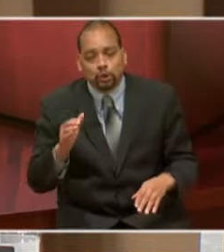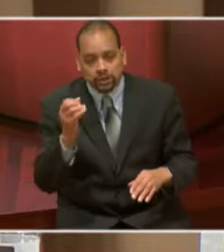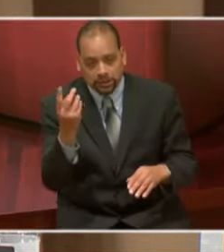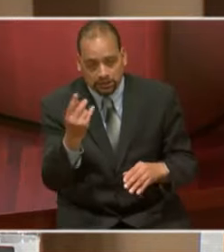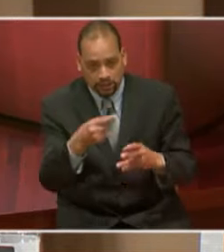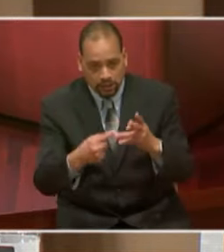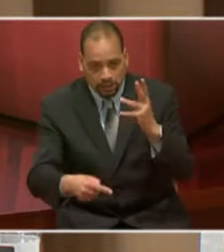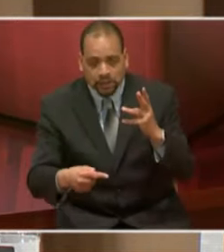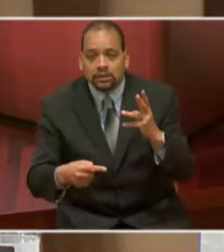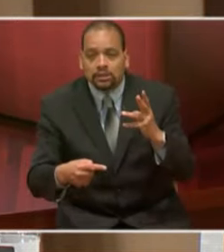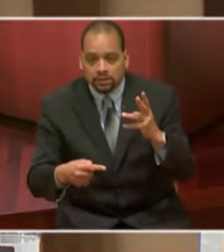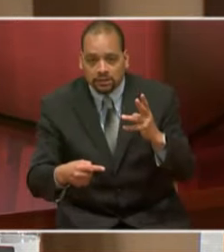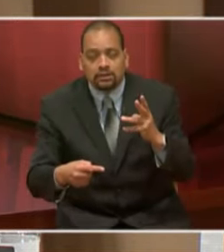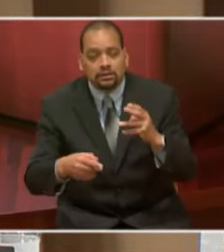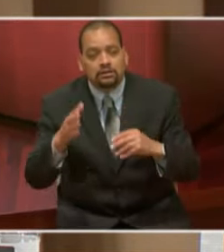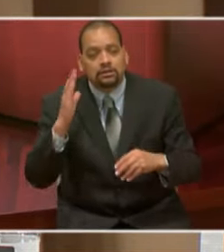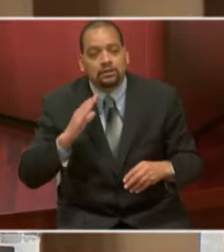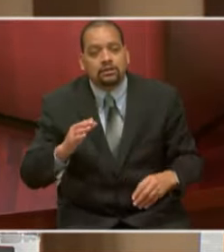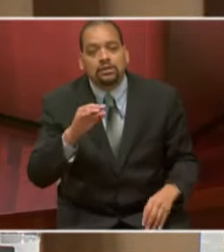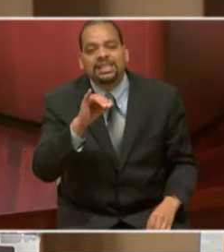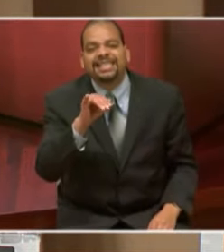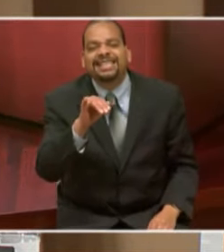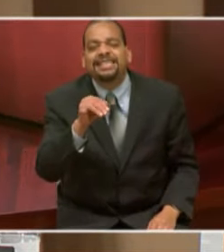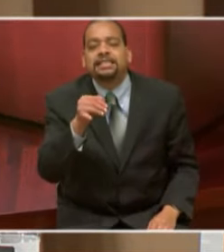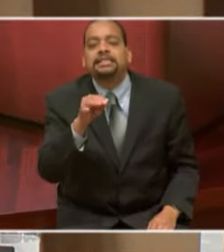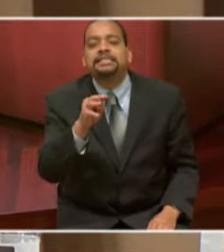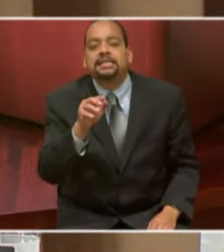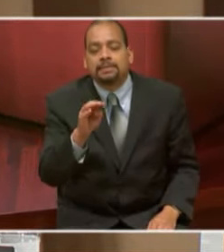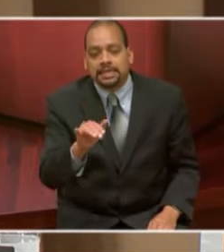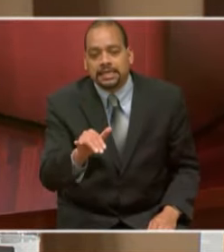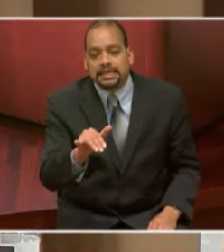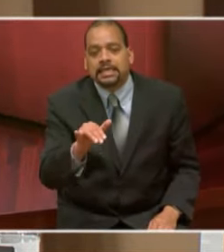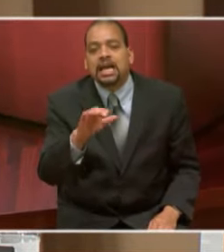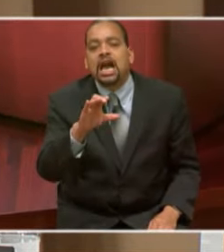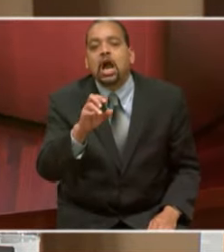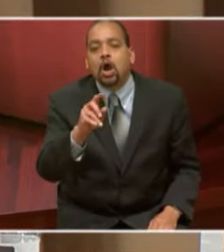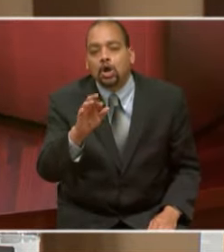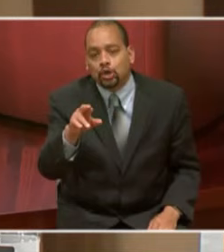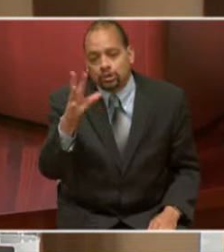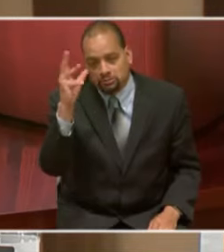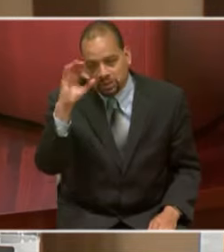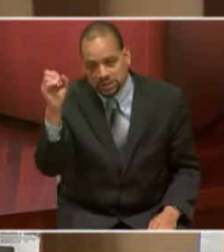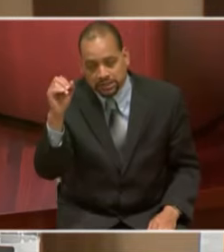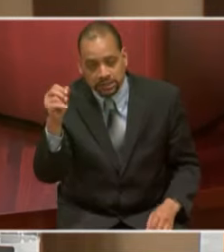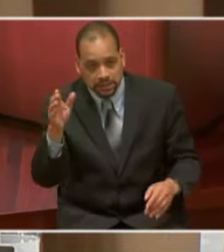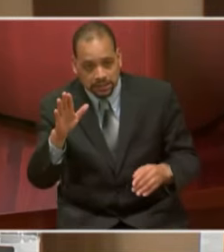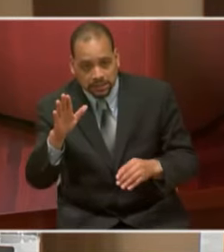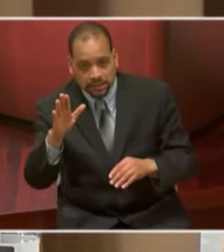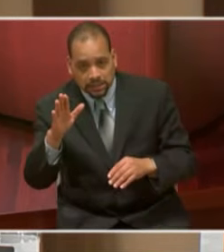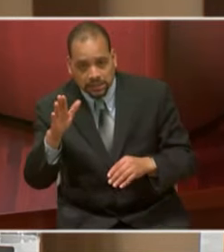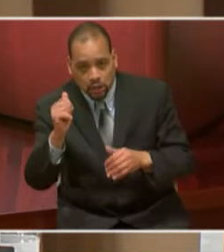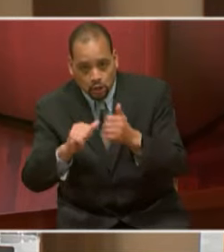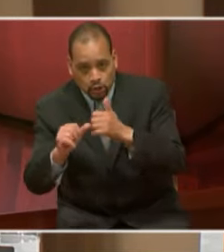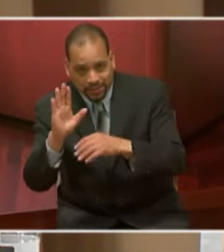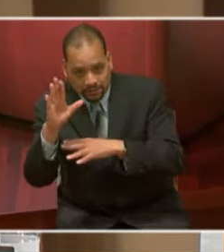beaten? Well, after he went to Mecca, and came back, he was a changed